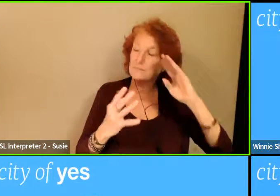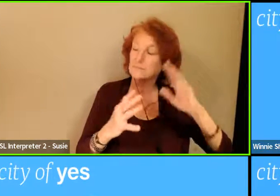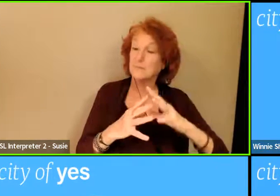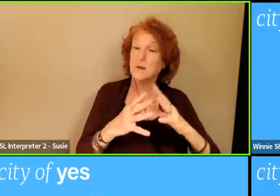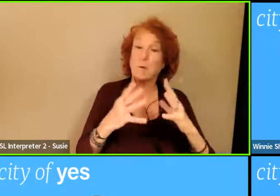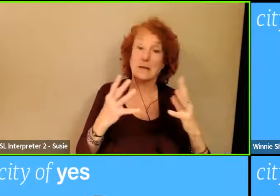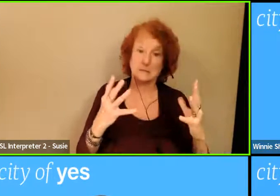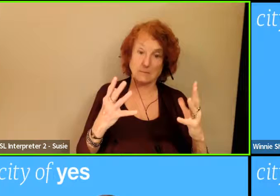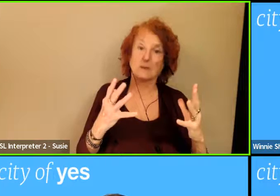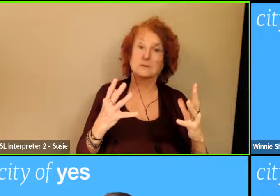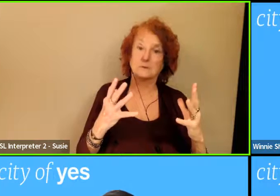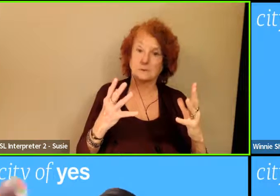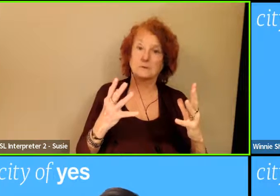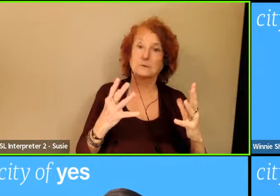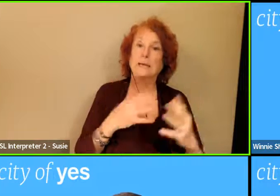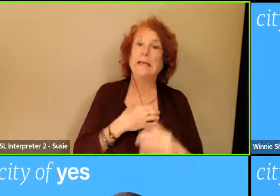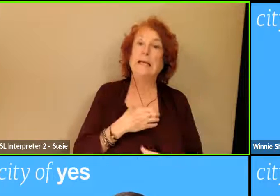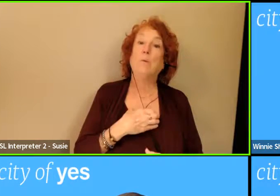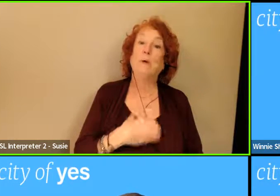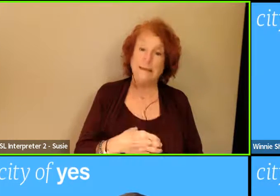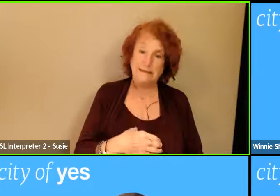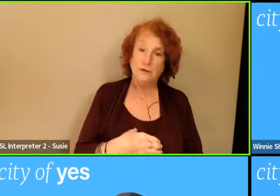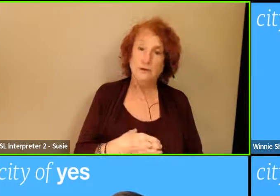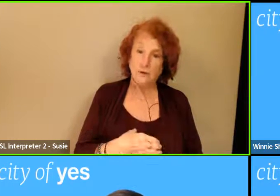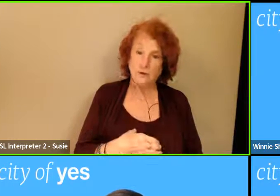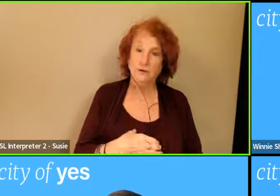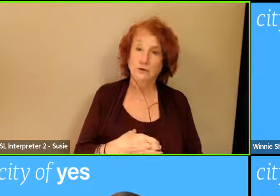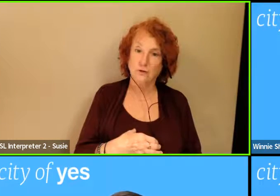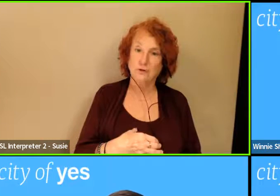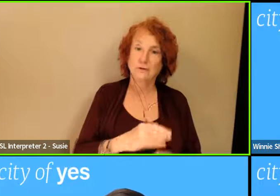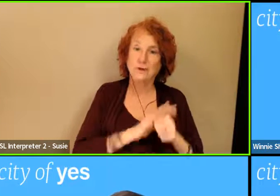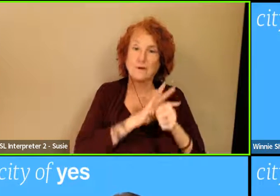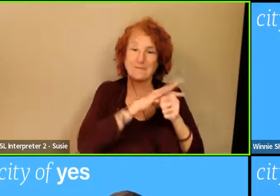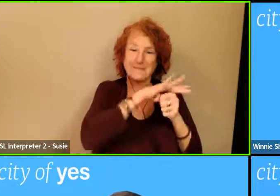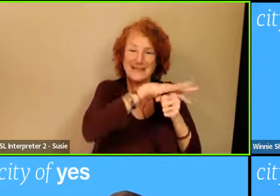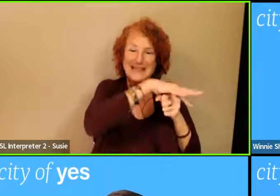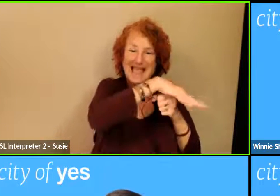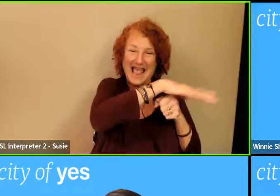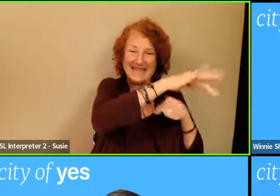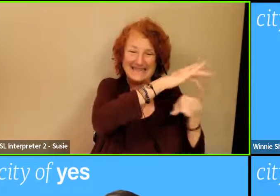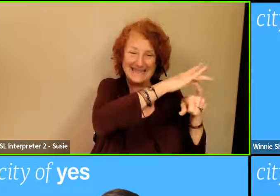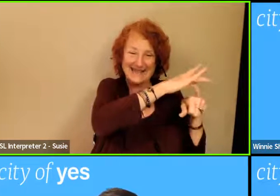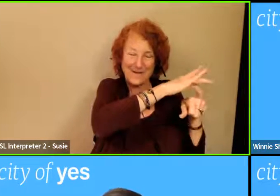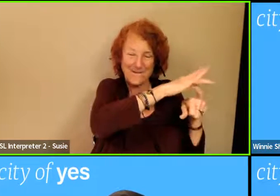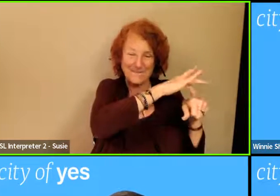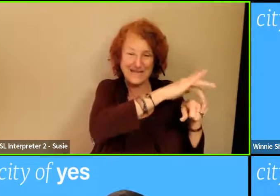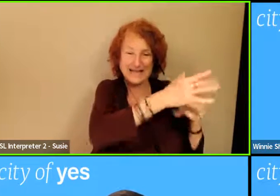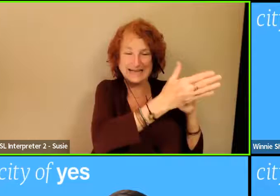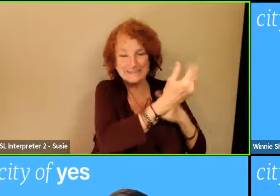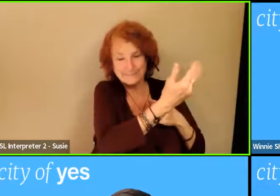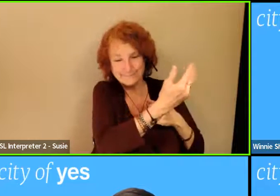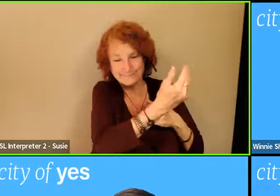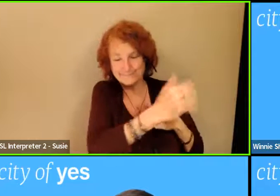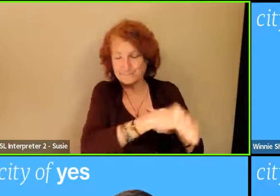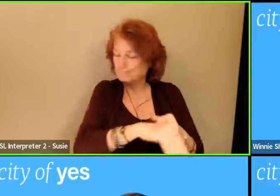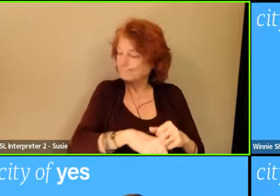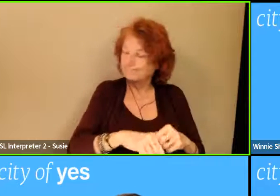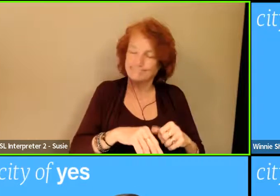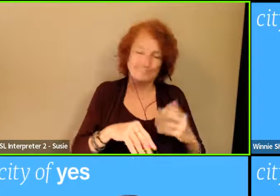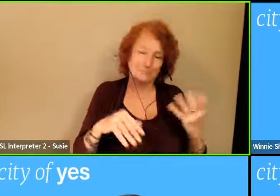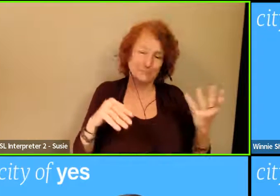we wish that there was some supply of housing that already exists that we could get people